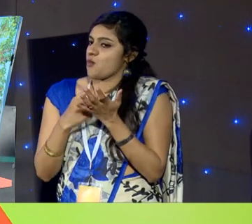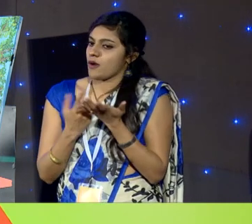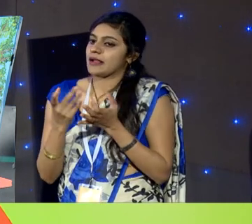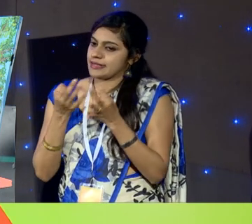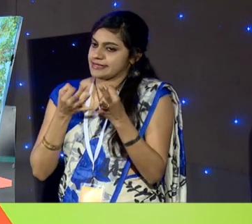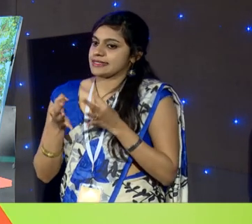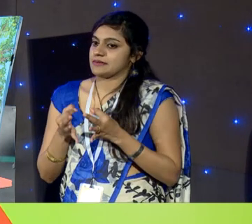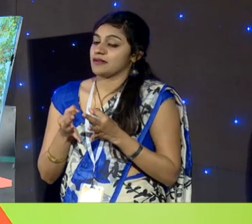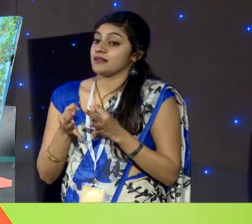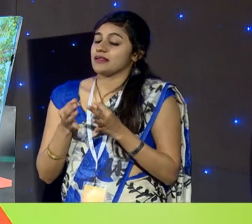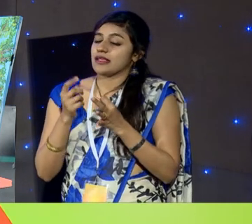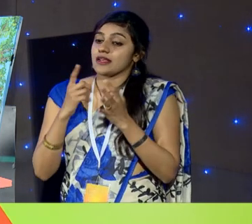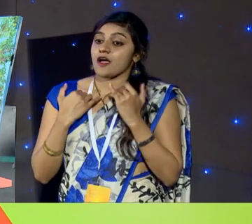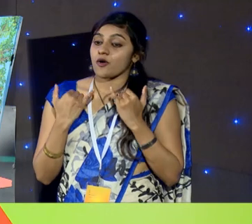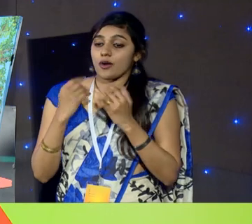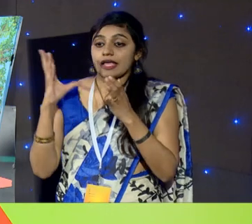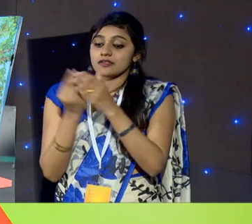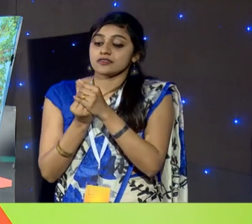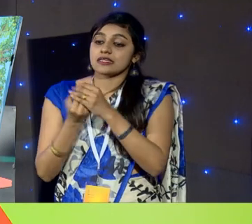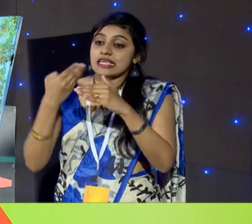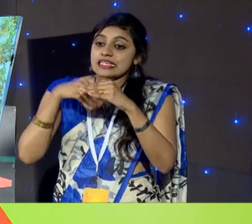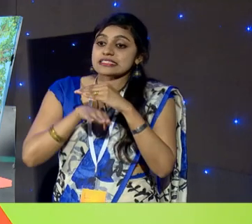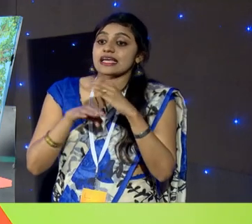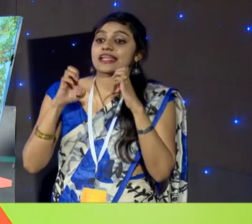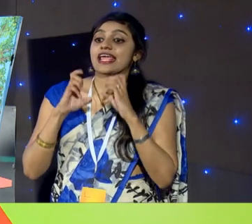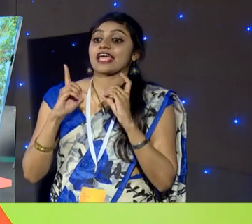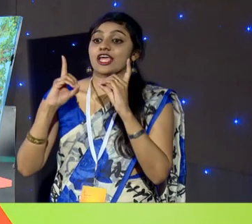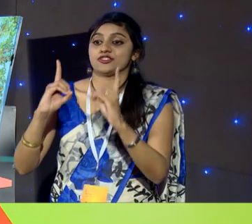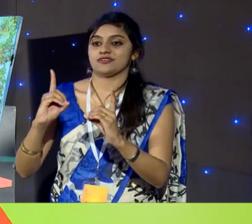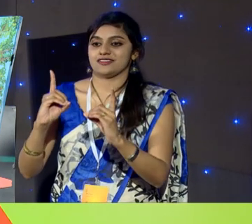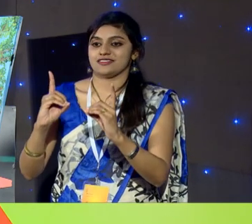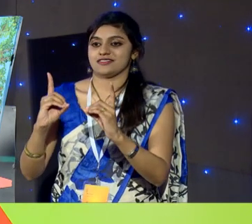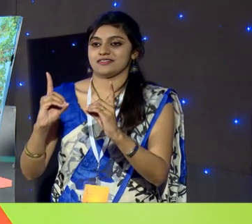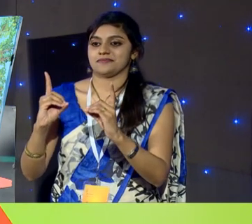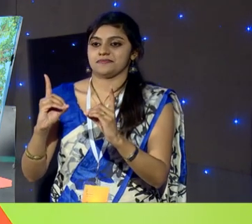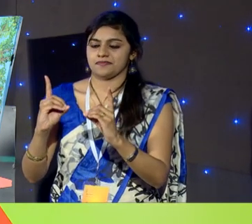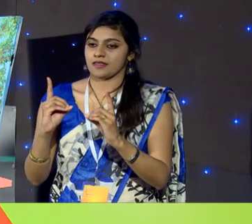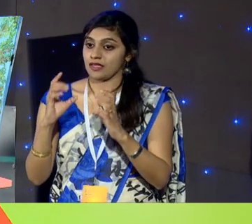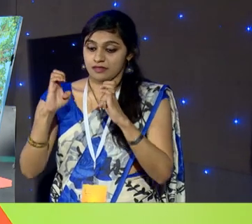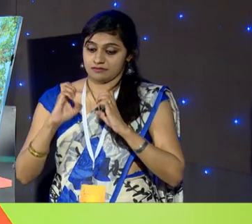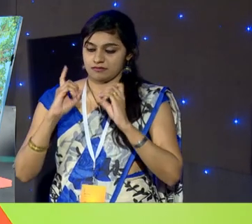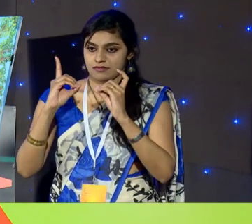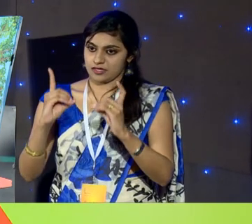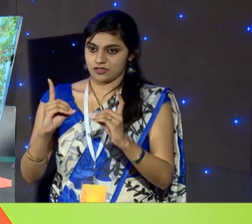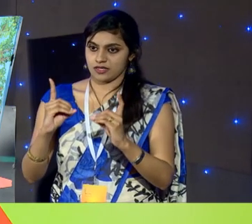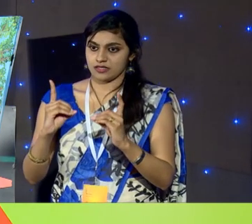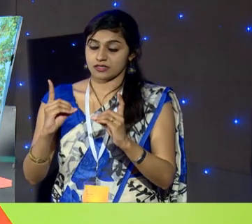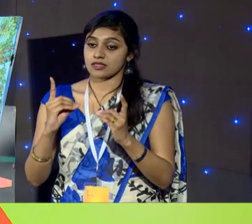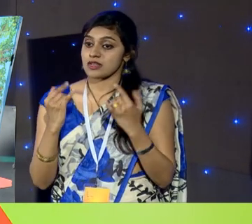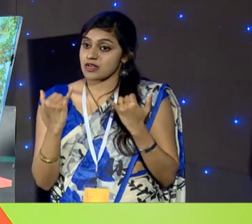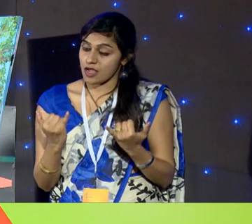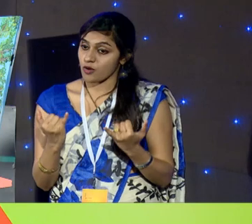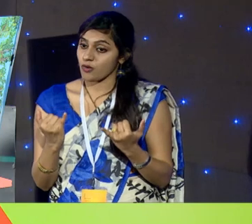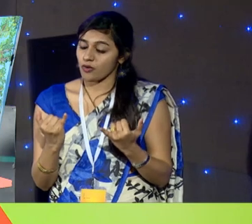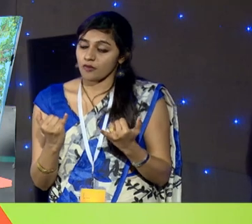is education. Of course, education has to be looked at holistically with health and